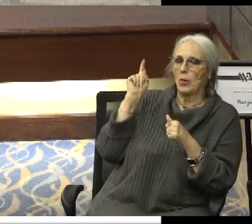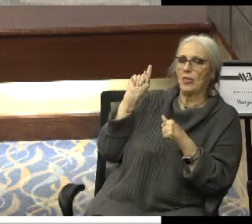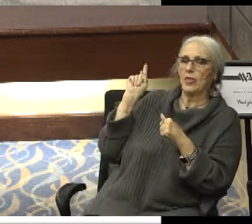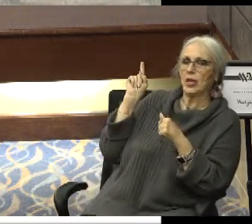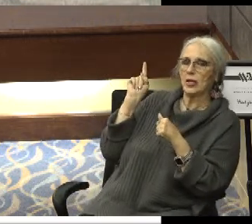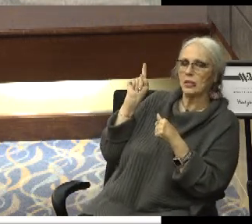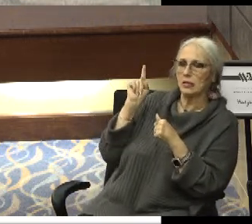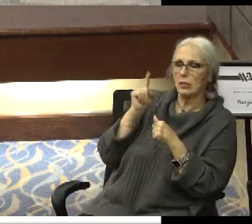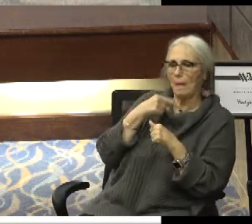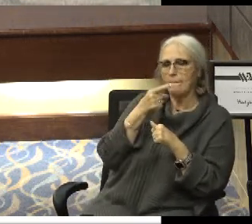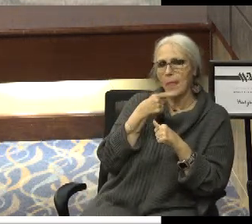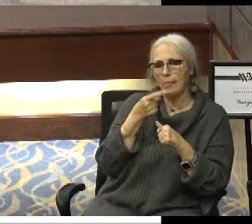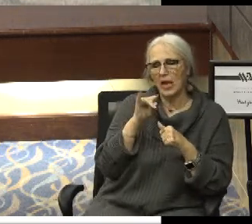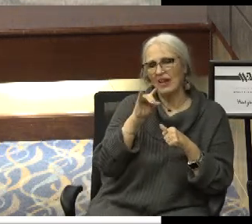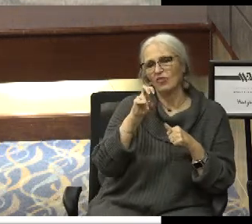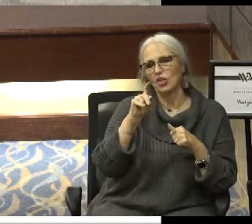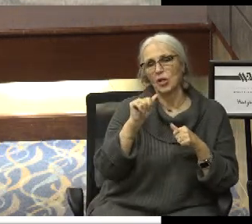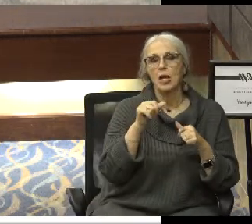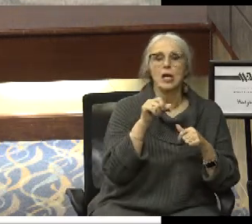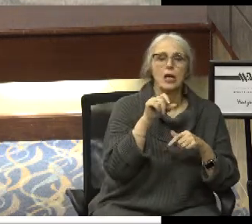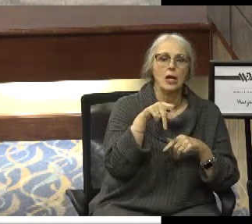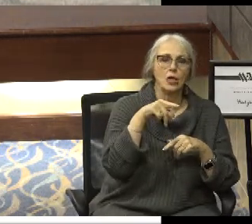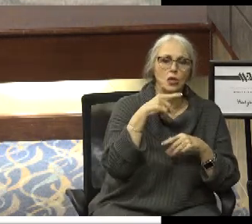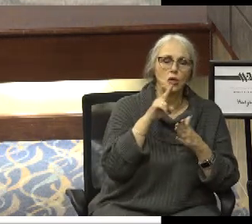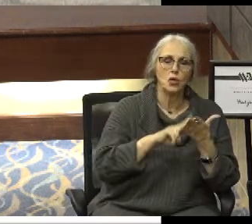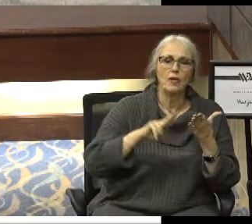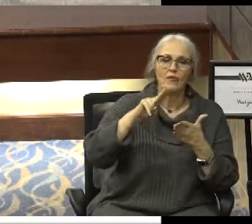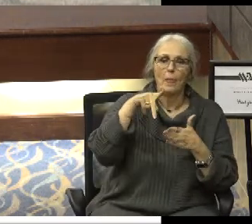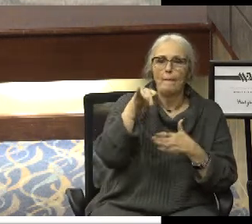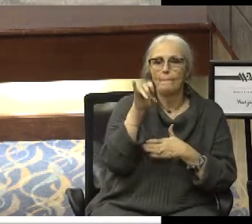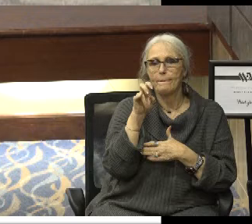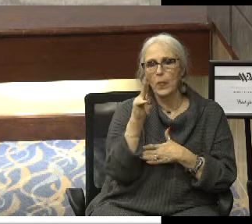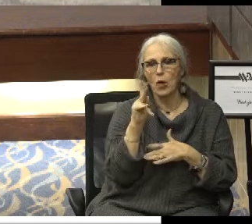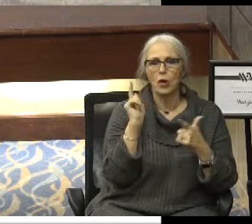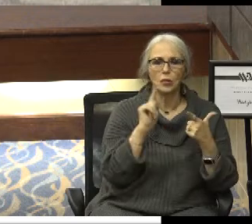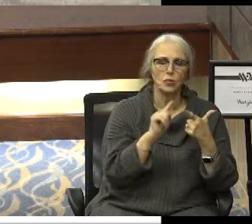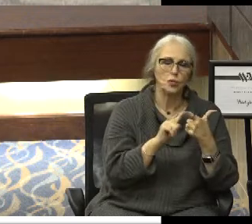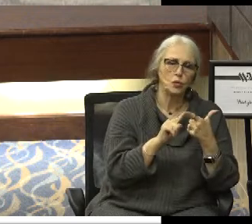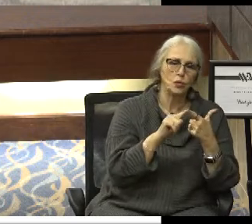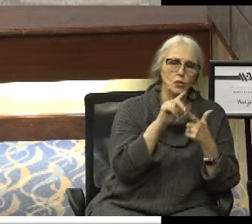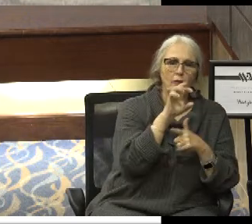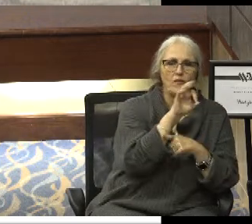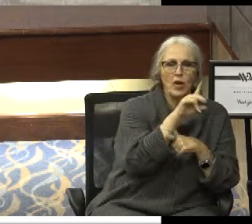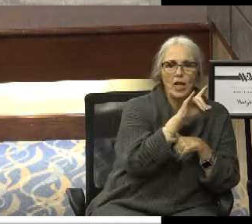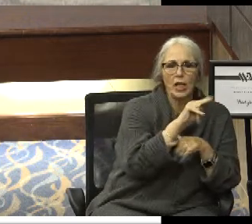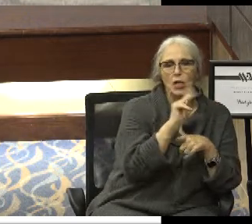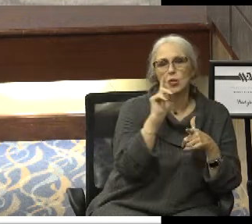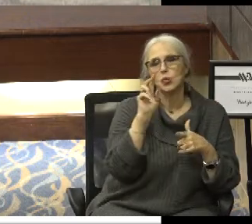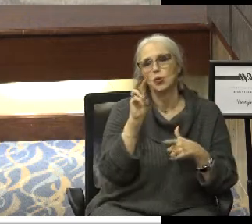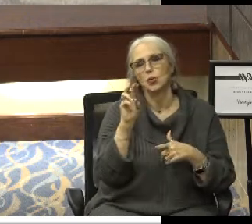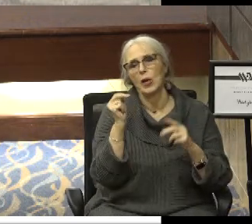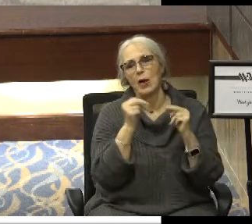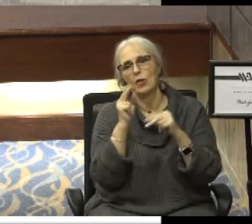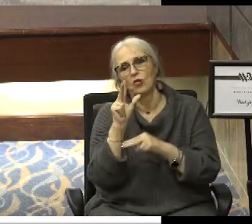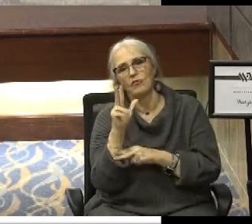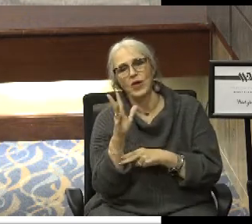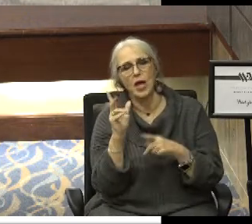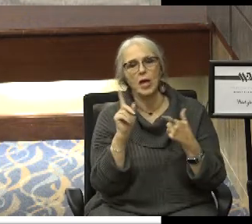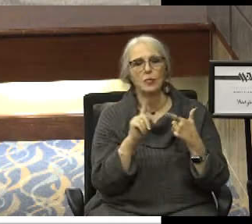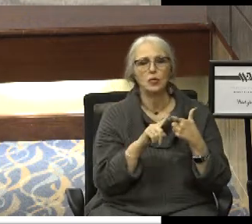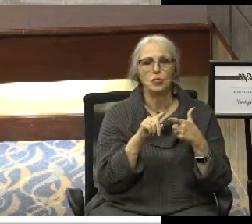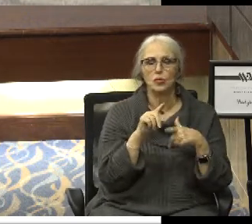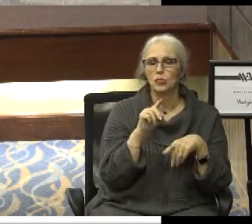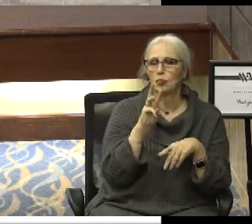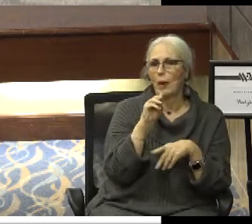public infrastructure was. It was University Park from Franklin to 35. It was Webster from the river down to 2nd. It was the